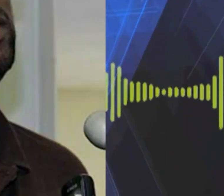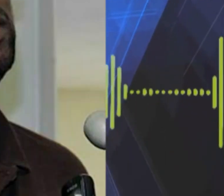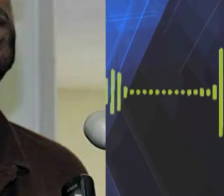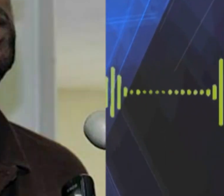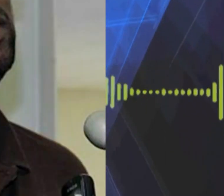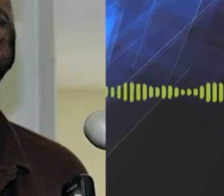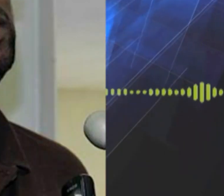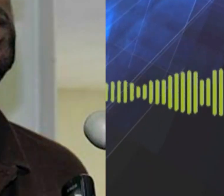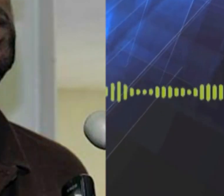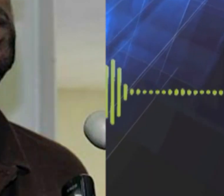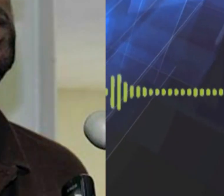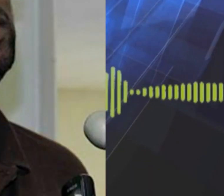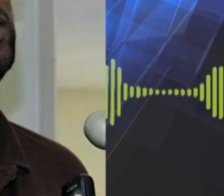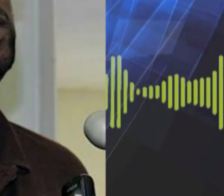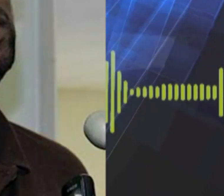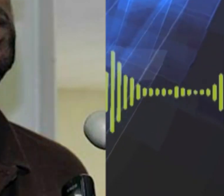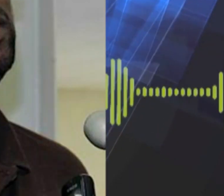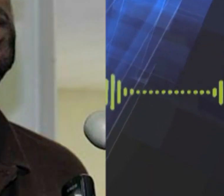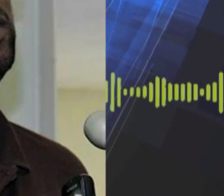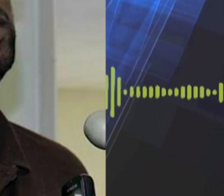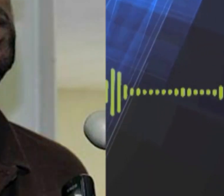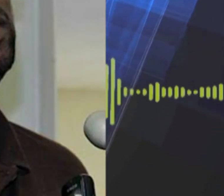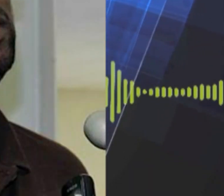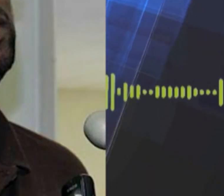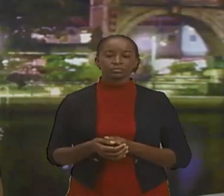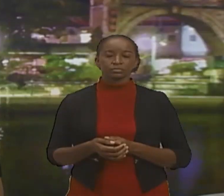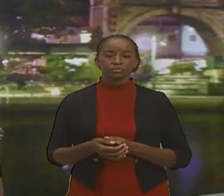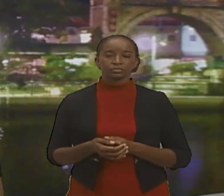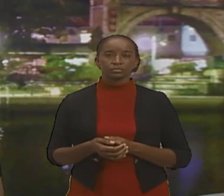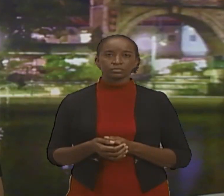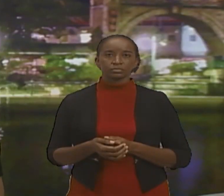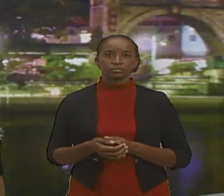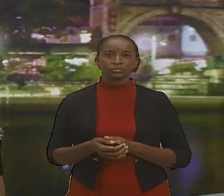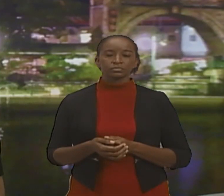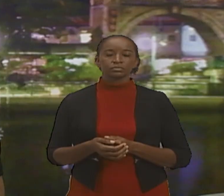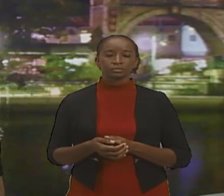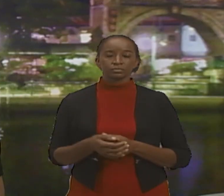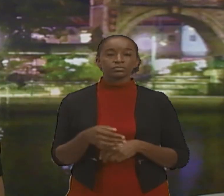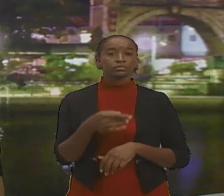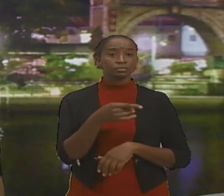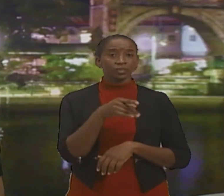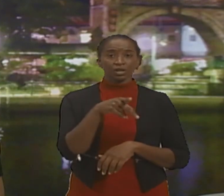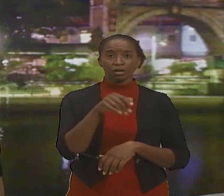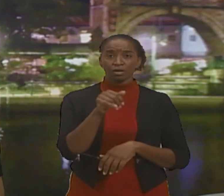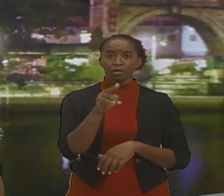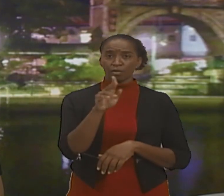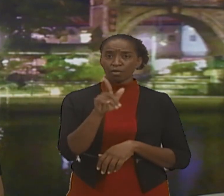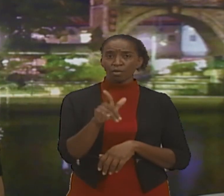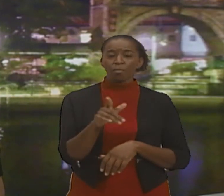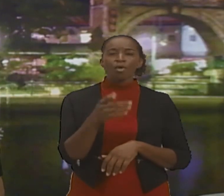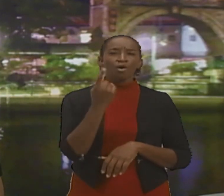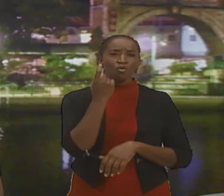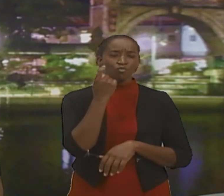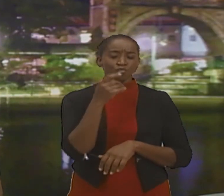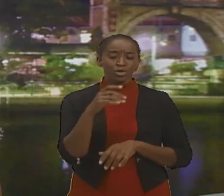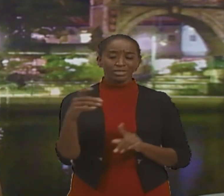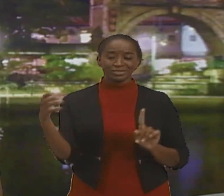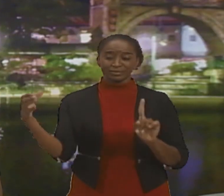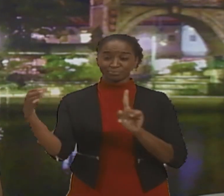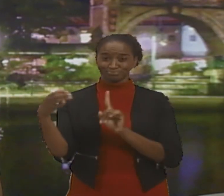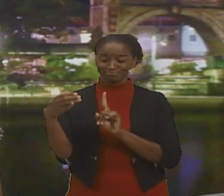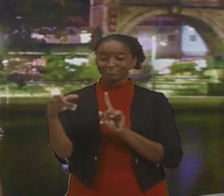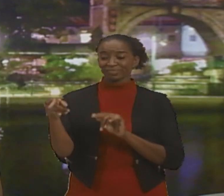have to sit down and wait for people to have to pay them. And Mr. Paul was speaking following a recent meeting with the